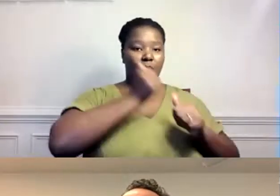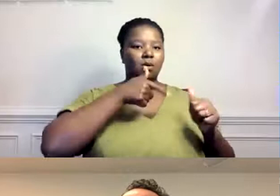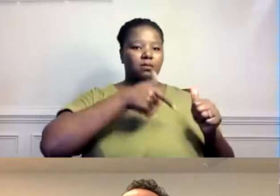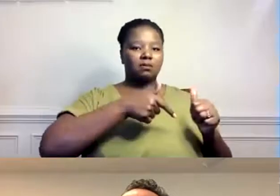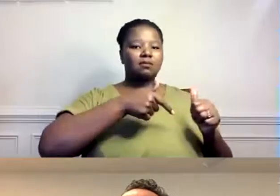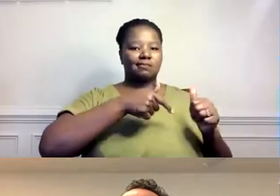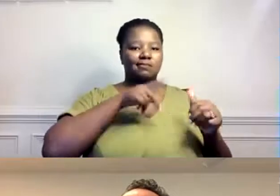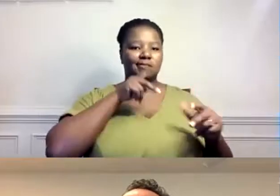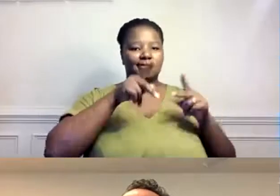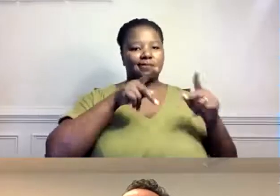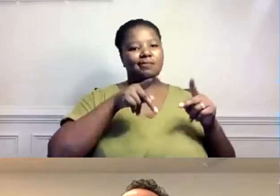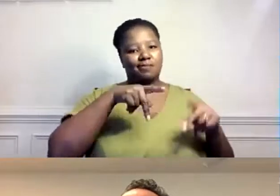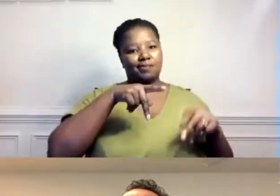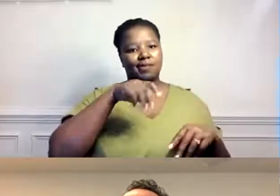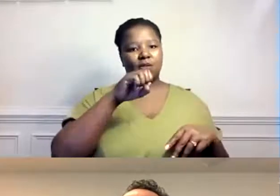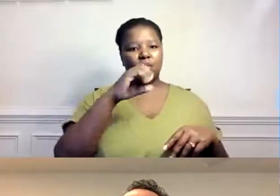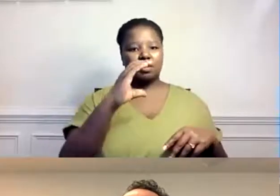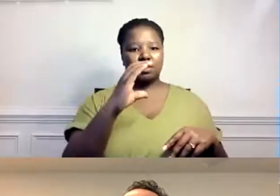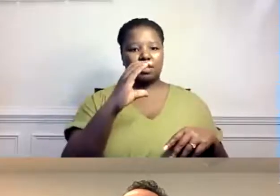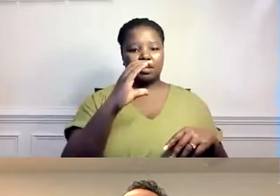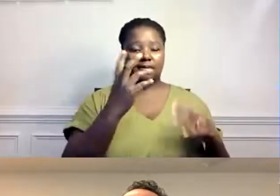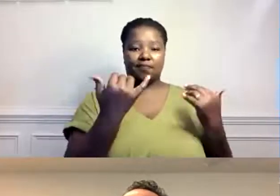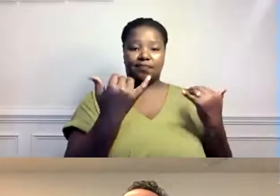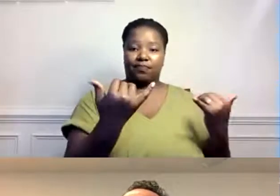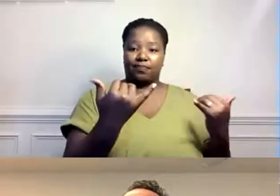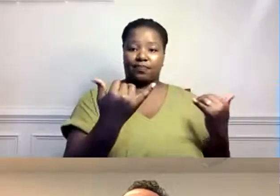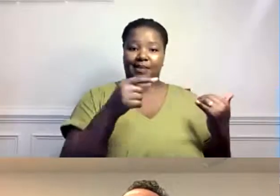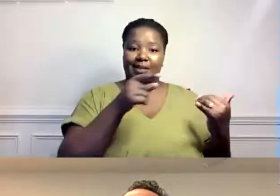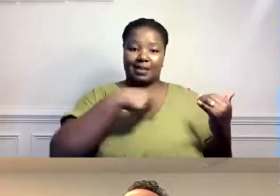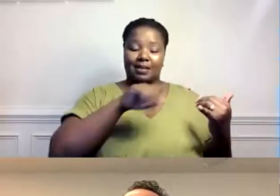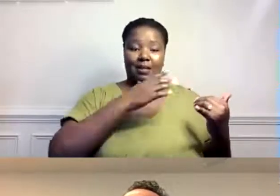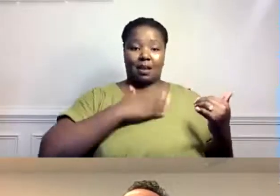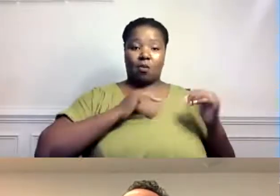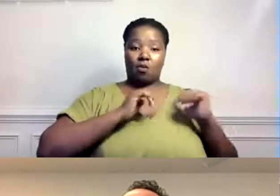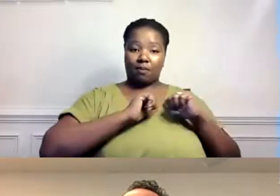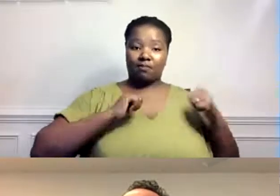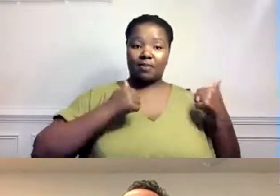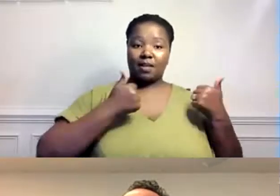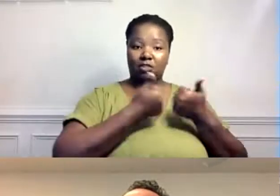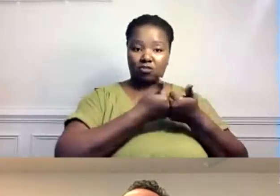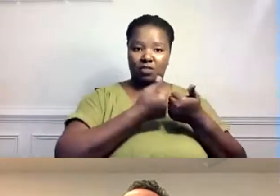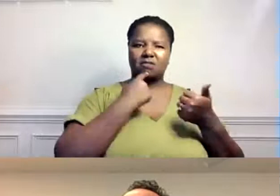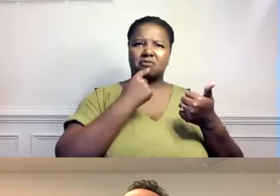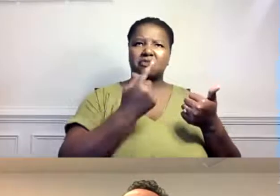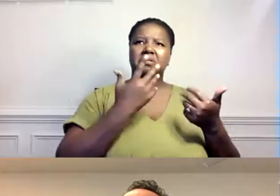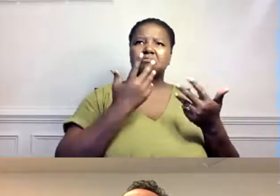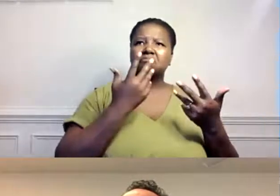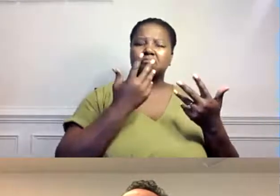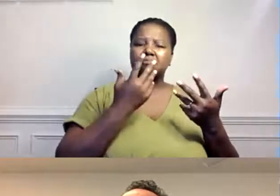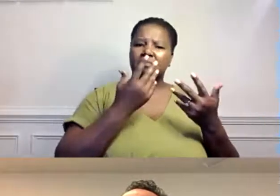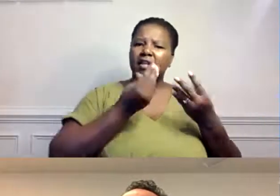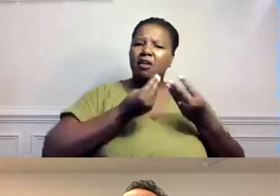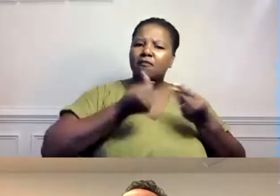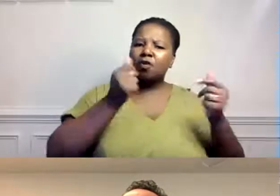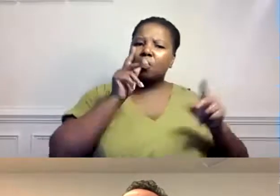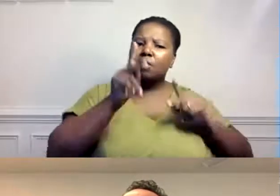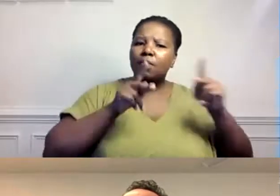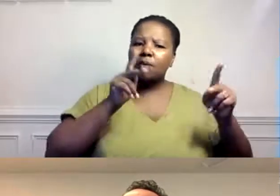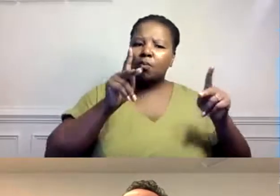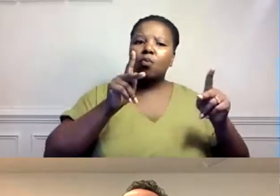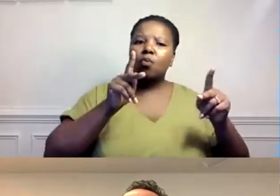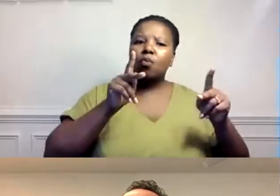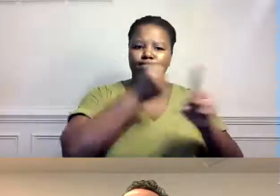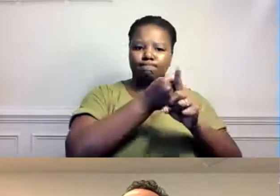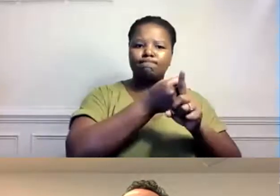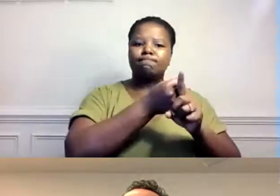the direct support. Our agency, it's interesting, we had a few people that caught COVID, recovered, and